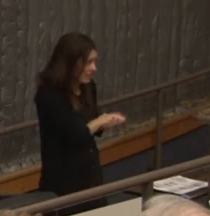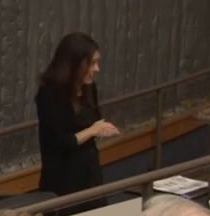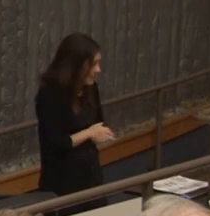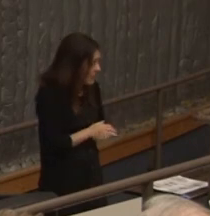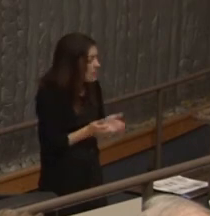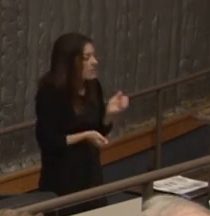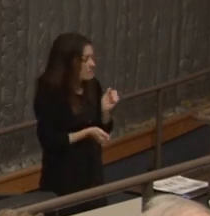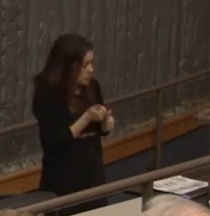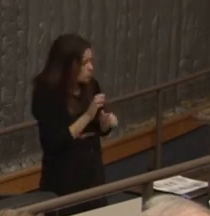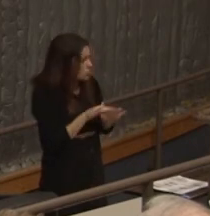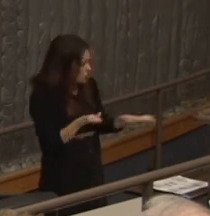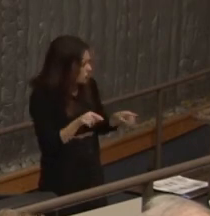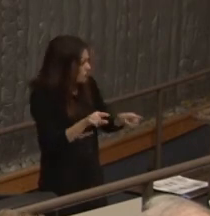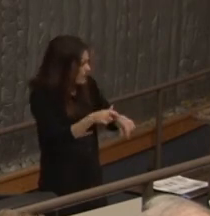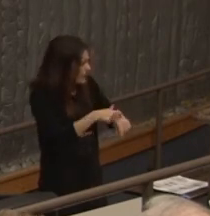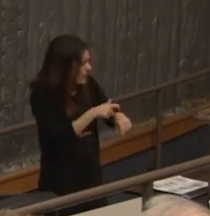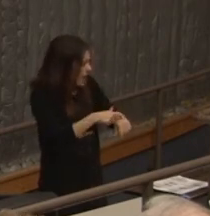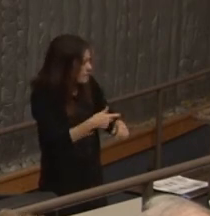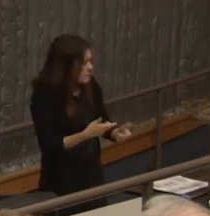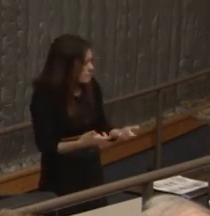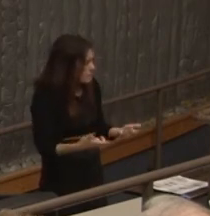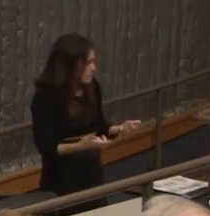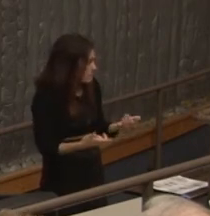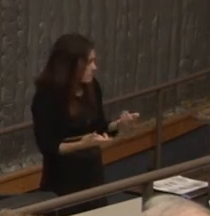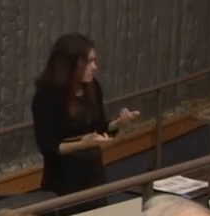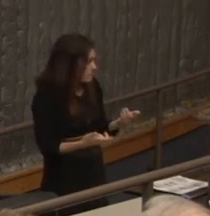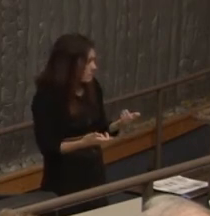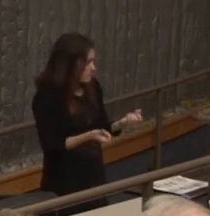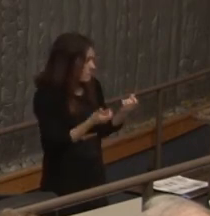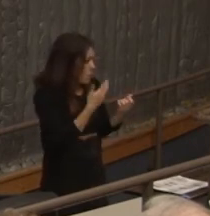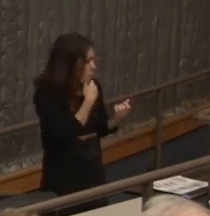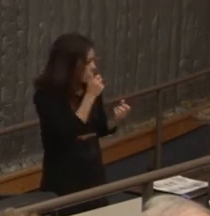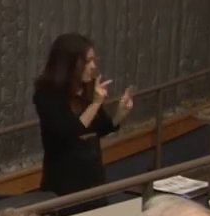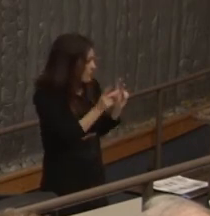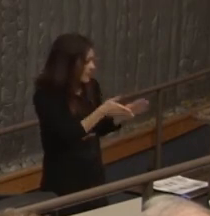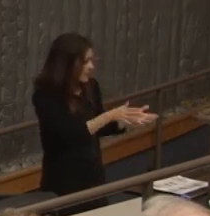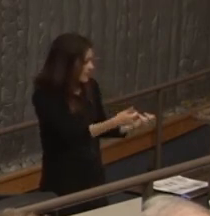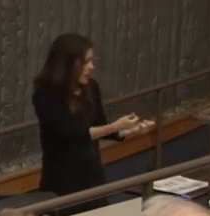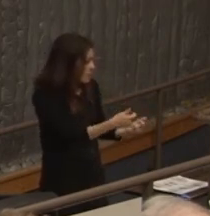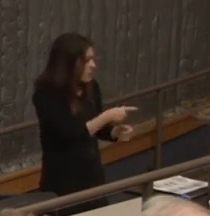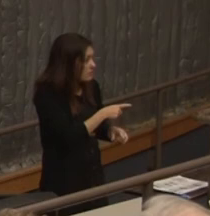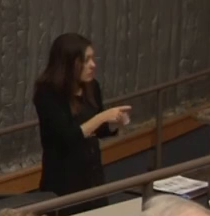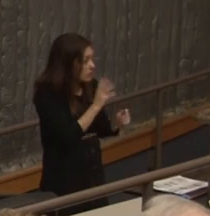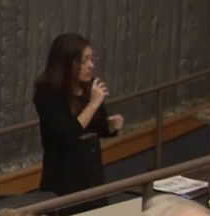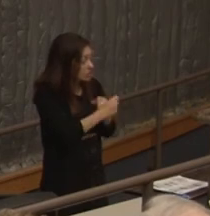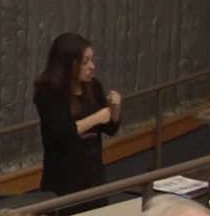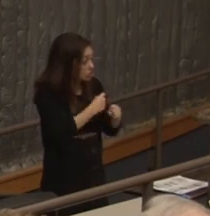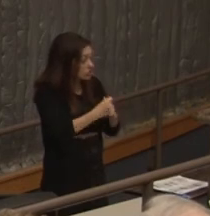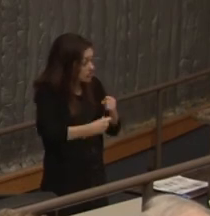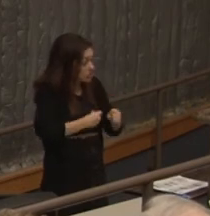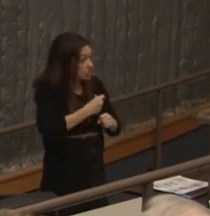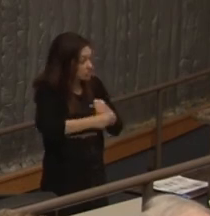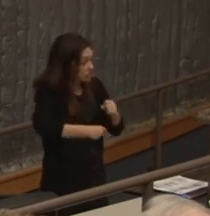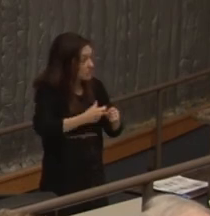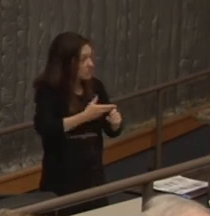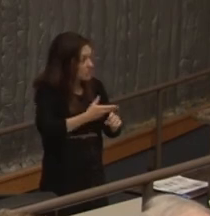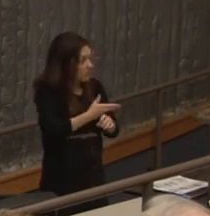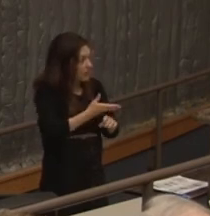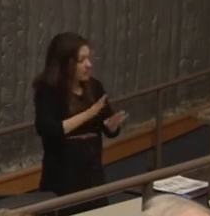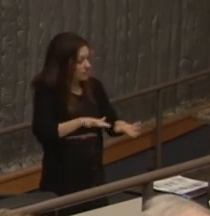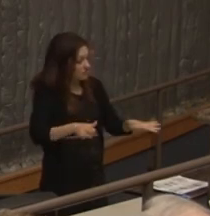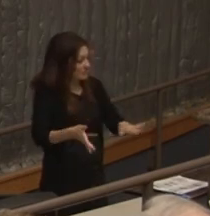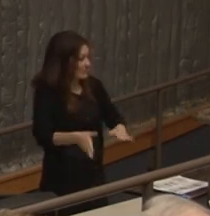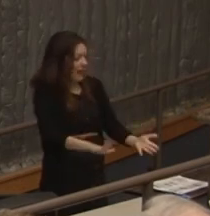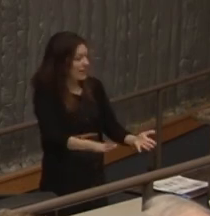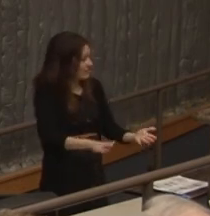were children during the Holocaust, older people, of course. Most of them are dead now. But there'll be years before we lose the last survivor. But you don't